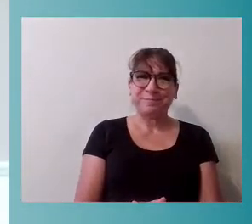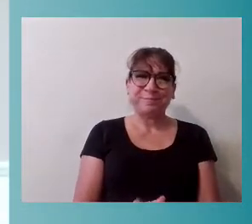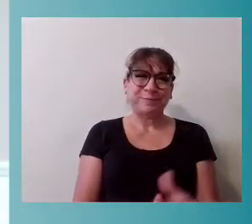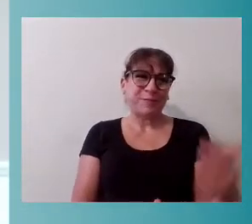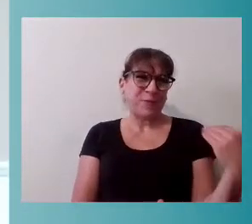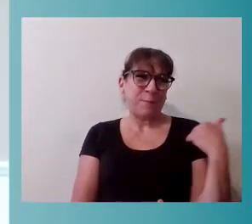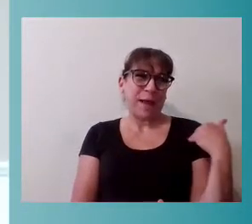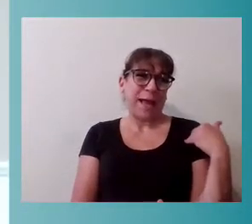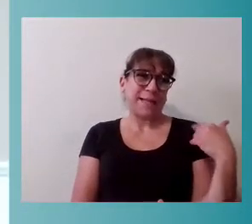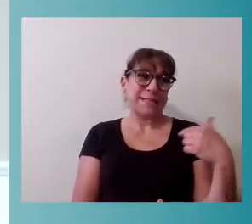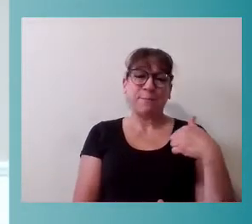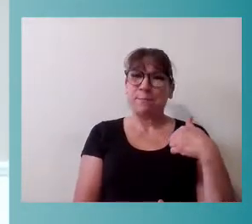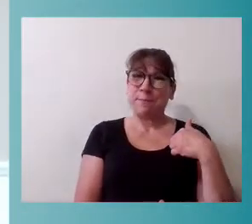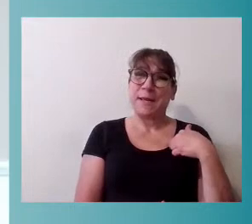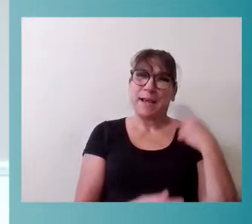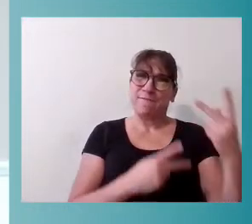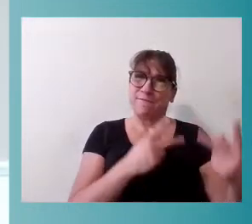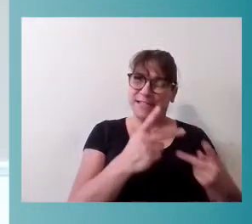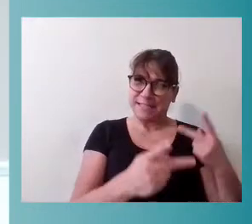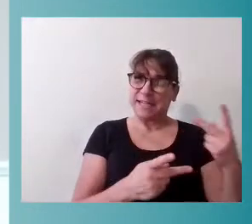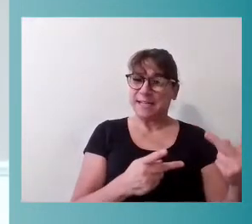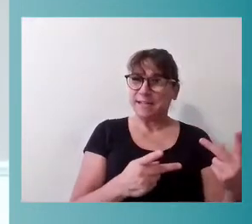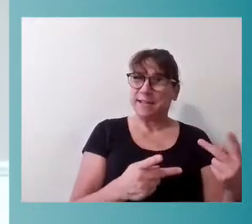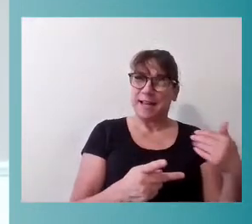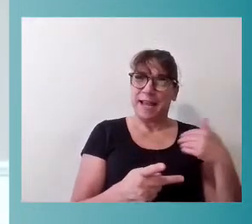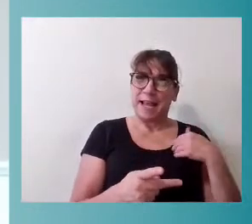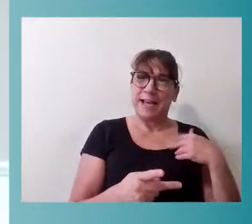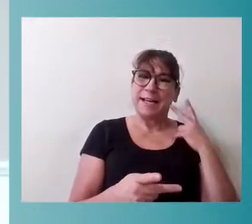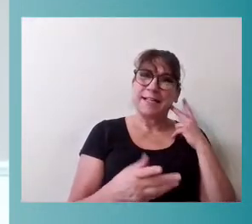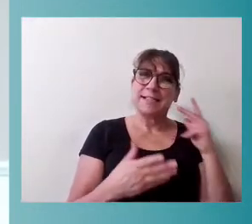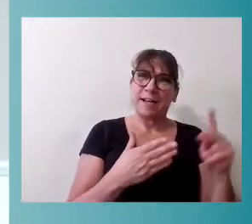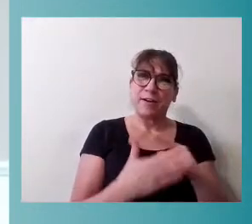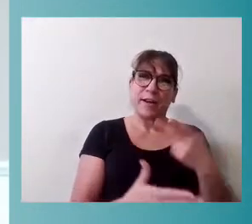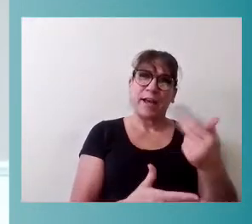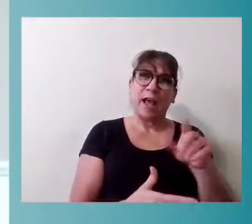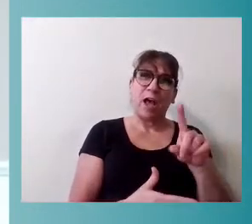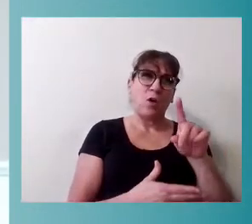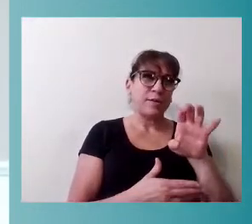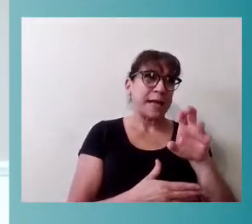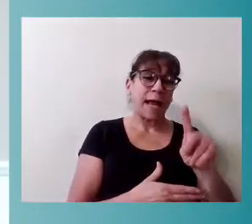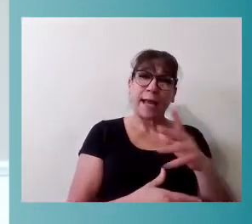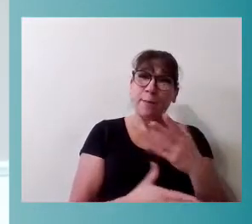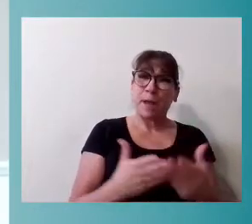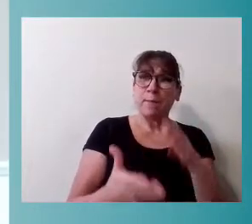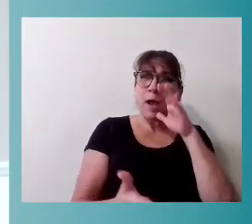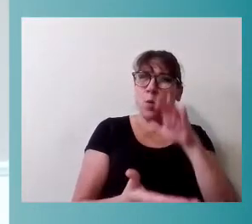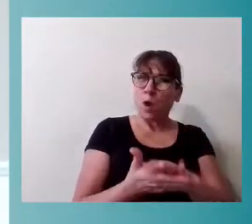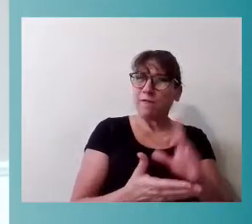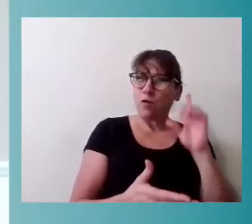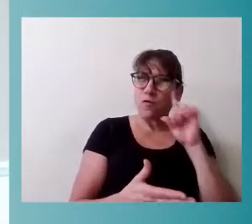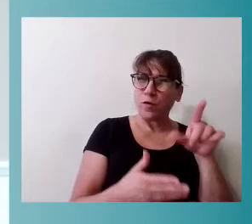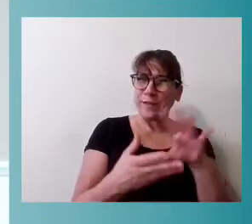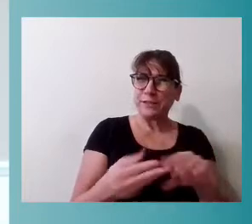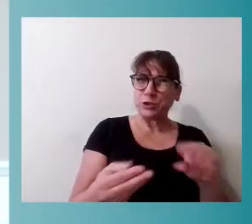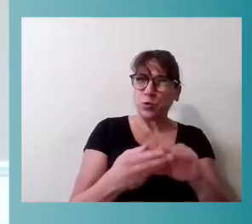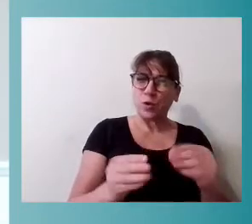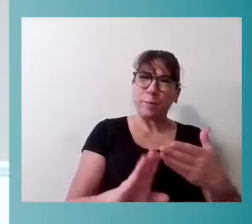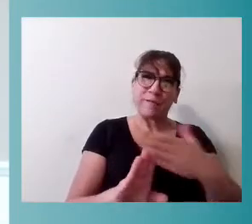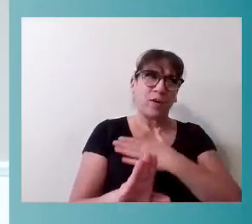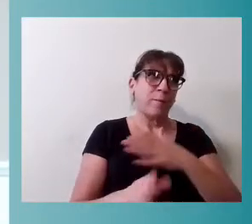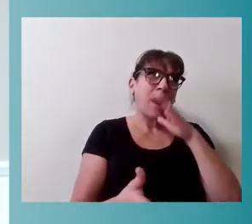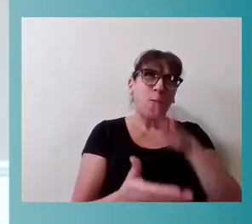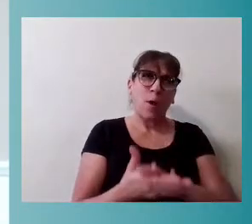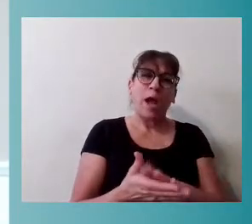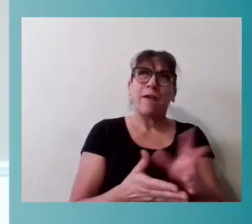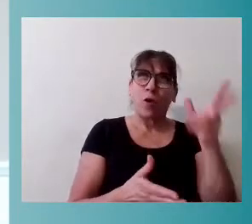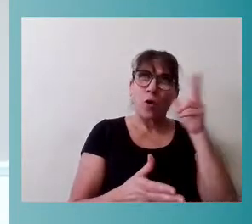reminds me of a visit that I had, and Secretary Haldick, I think, and maybe my wife has heard this story before. My wife has heard all